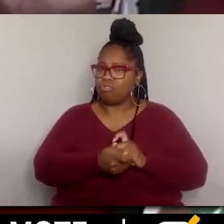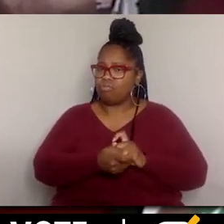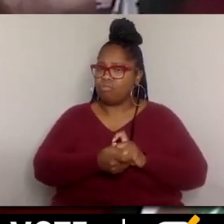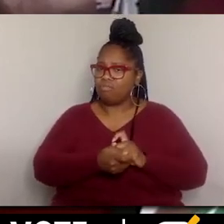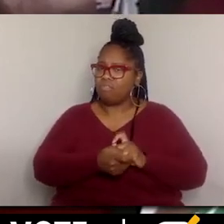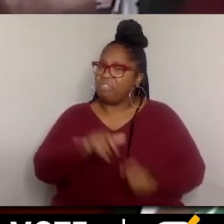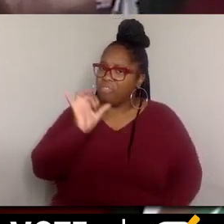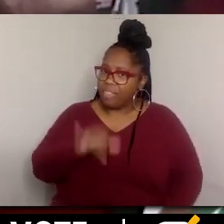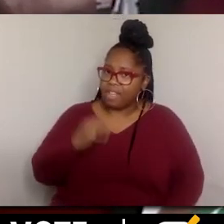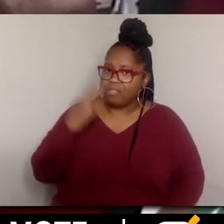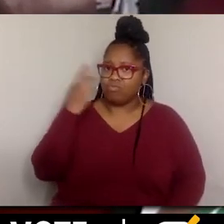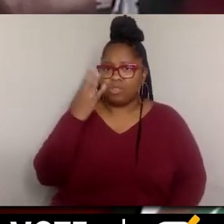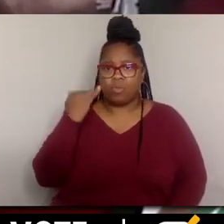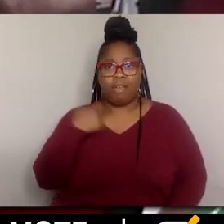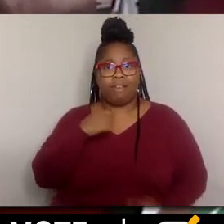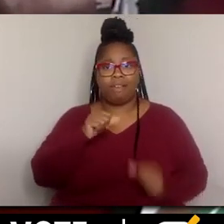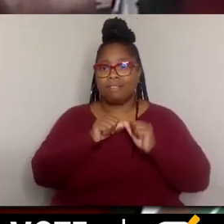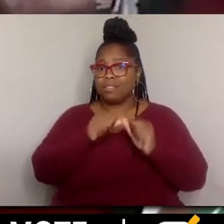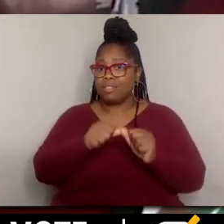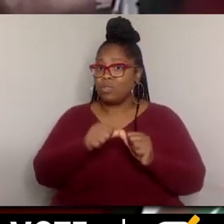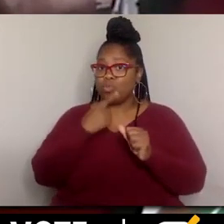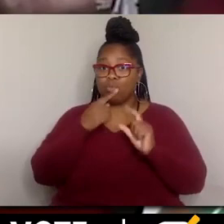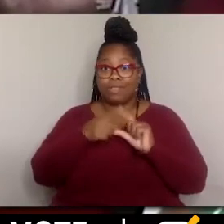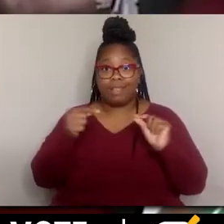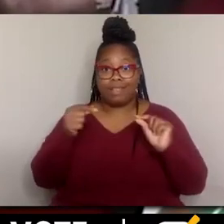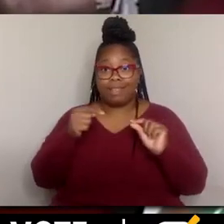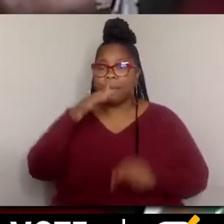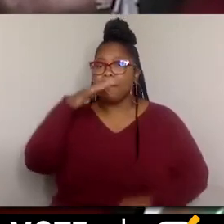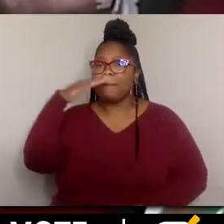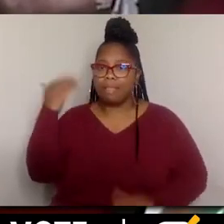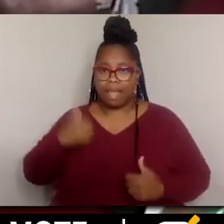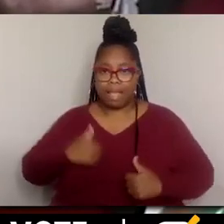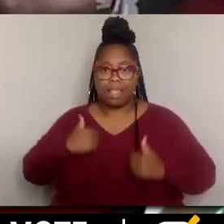continue to say Black Lives Matter.